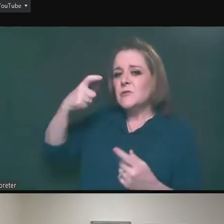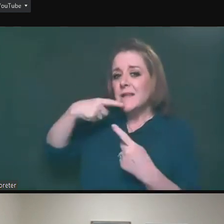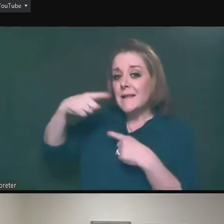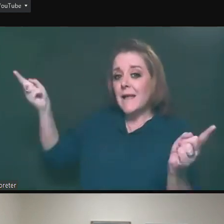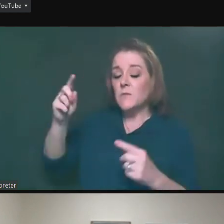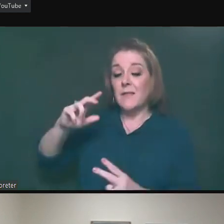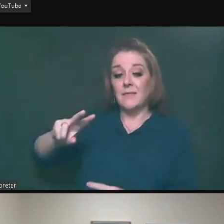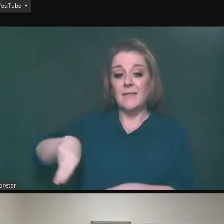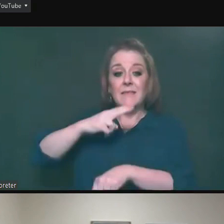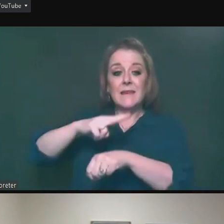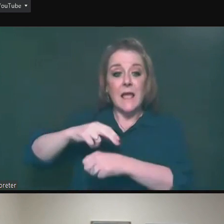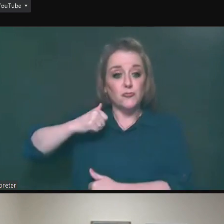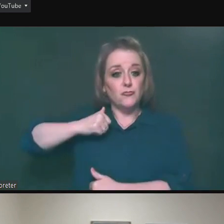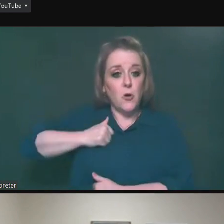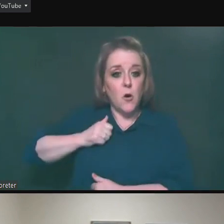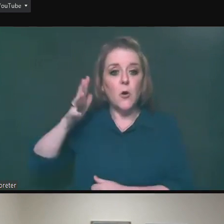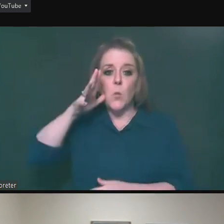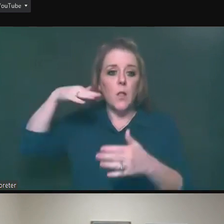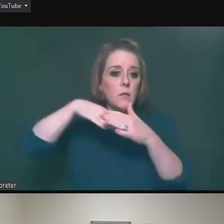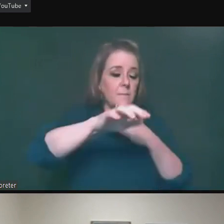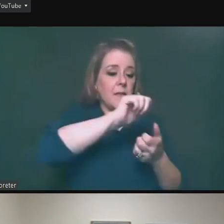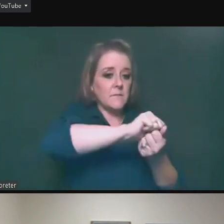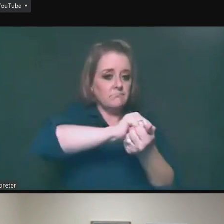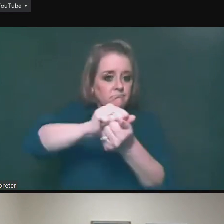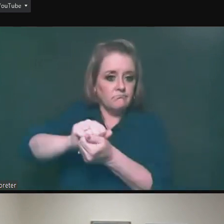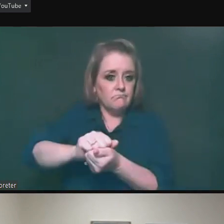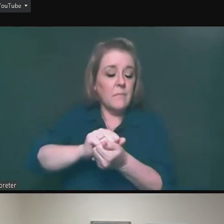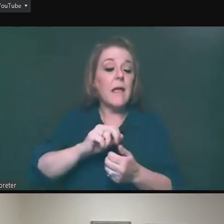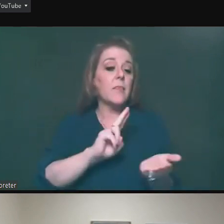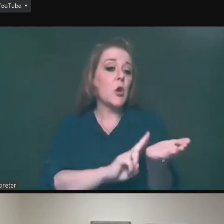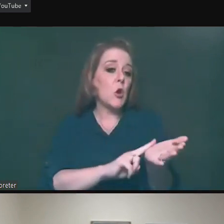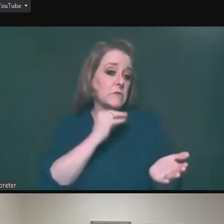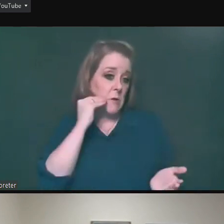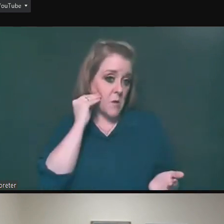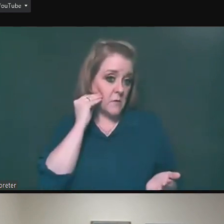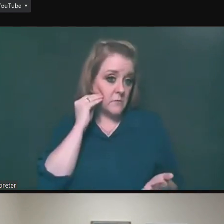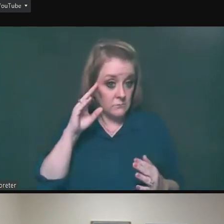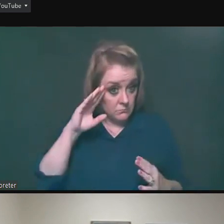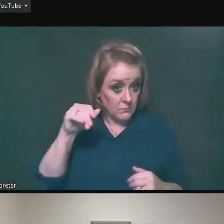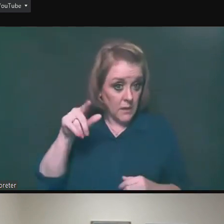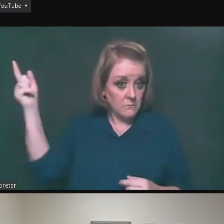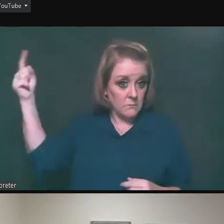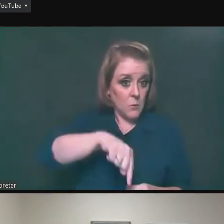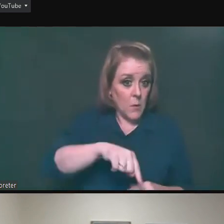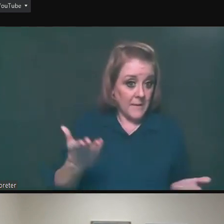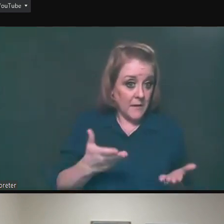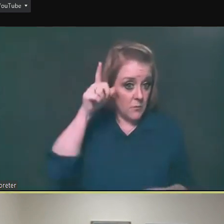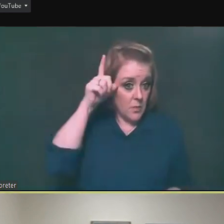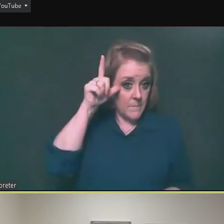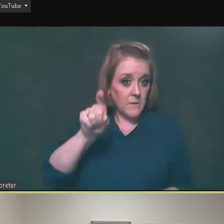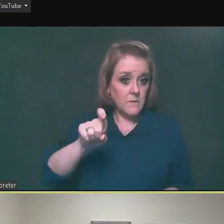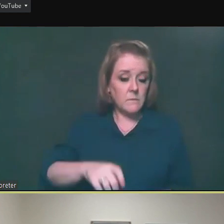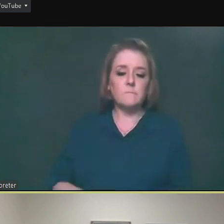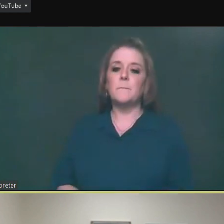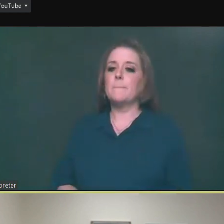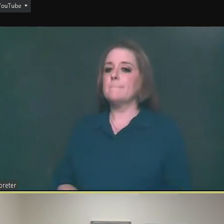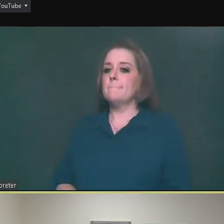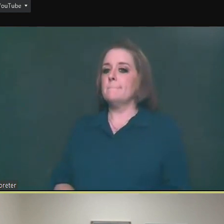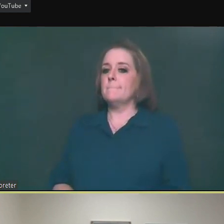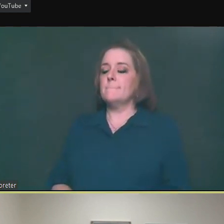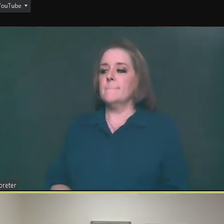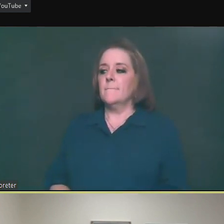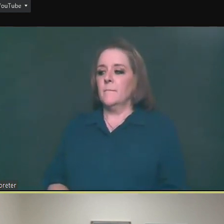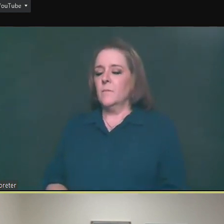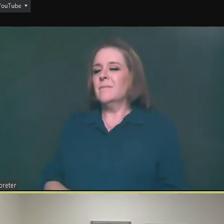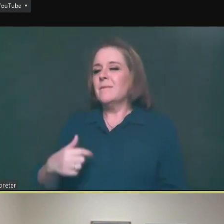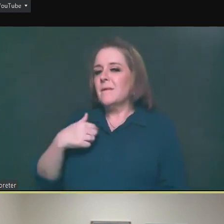do disinfecting at nursing homes. Do you expect that at any nursing homes here? I